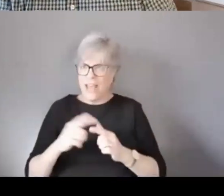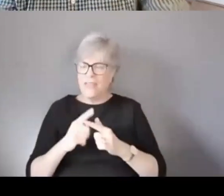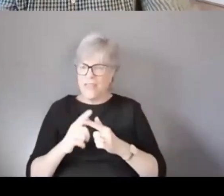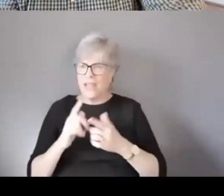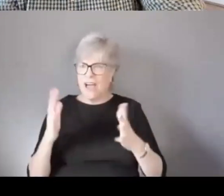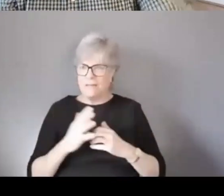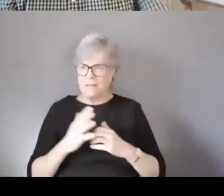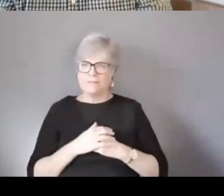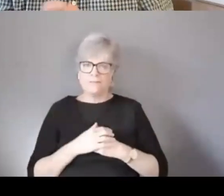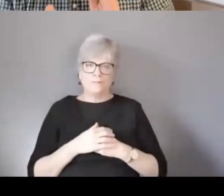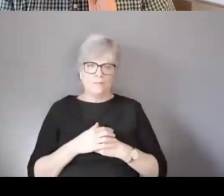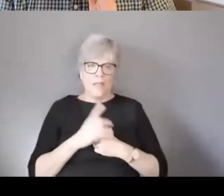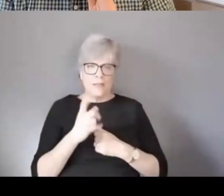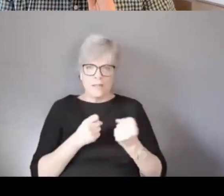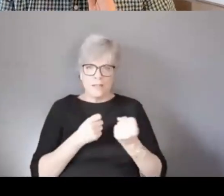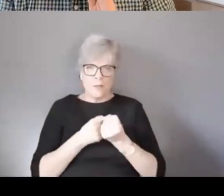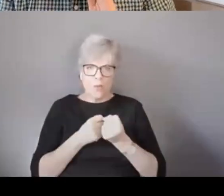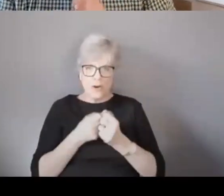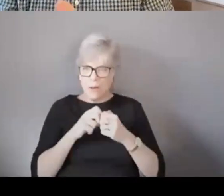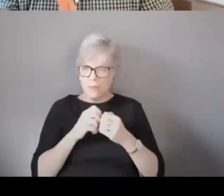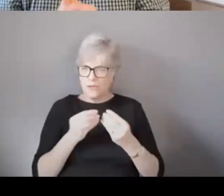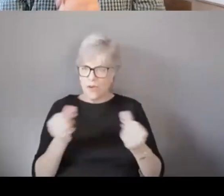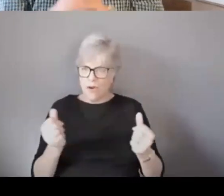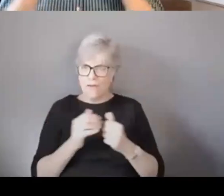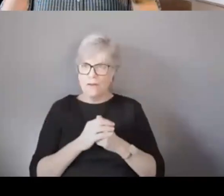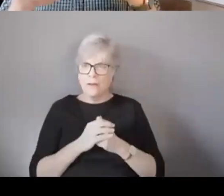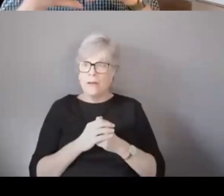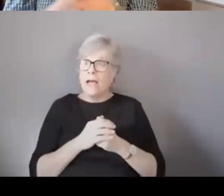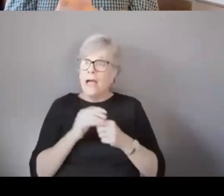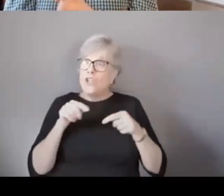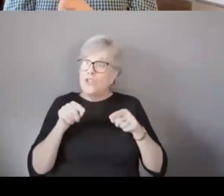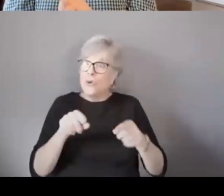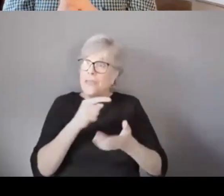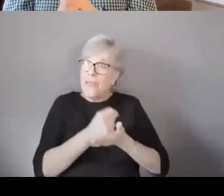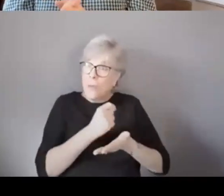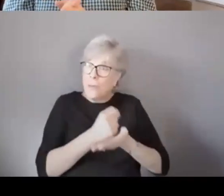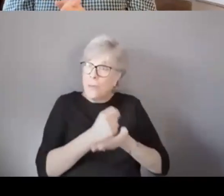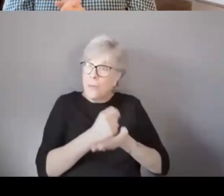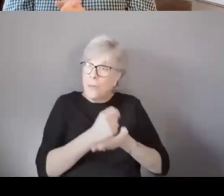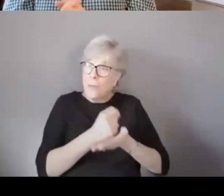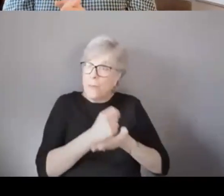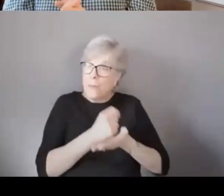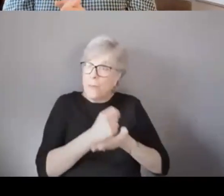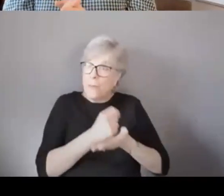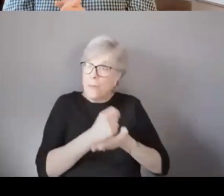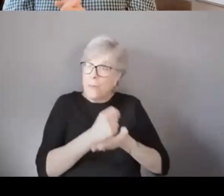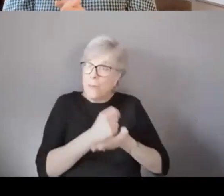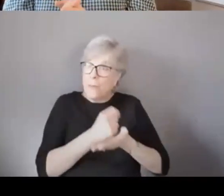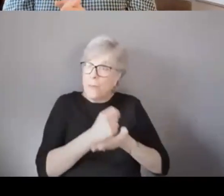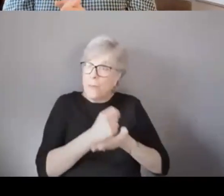supportive problem solving and in therapy. So if I'm working with someone who's experiencing anxiety.